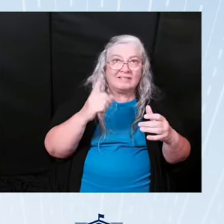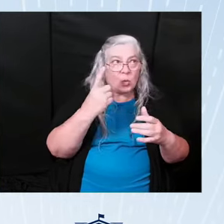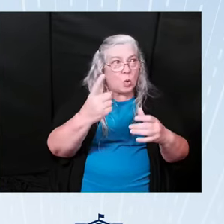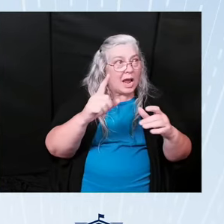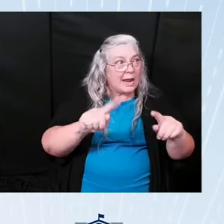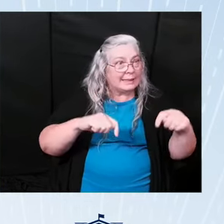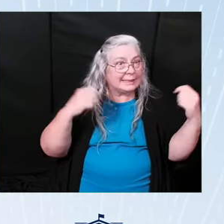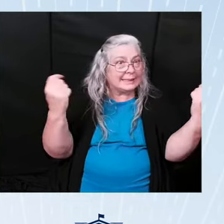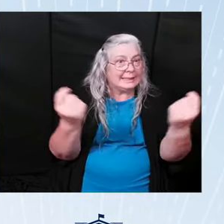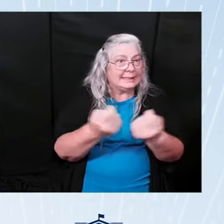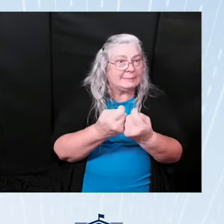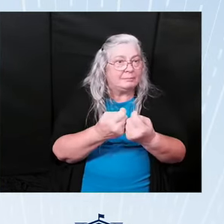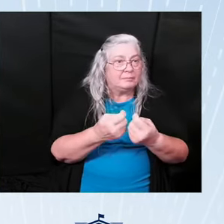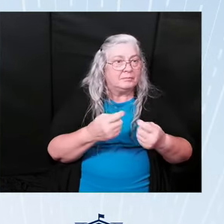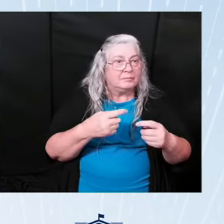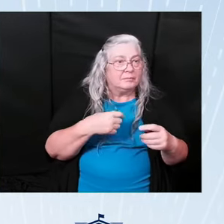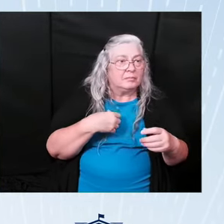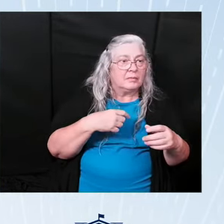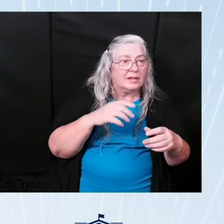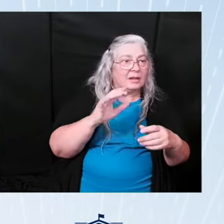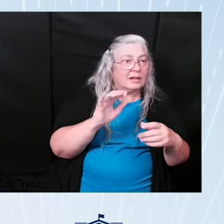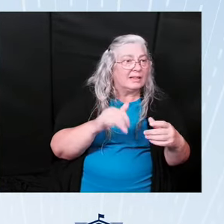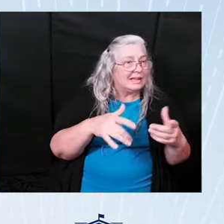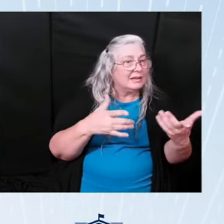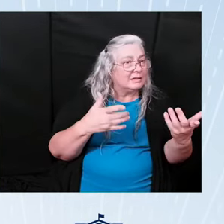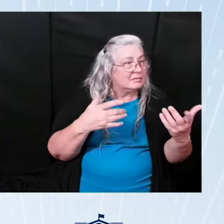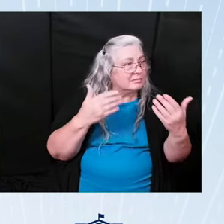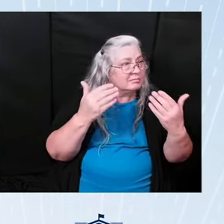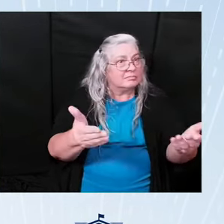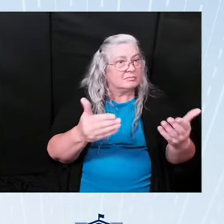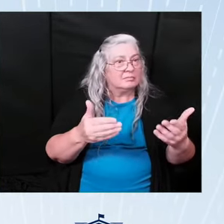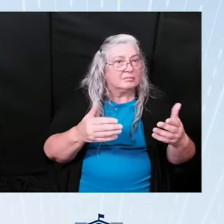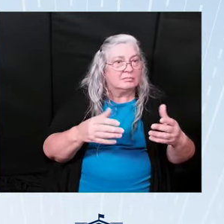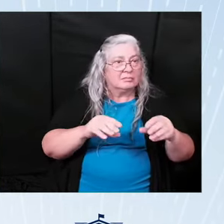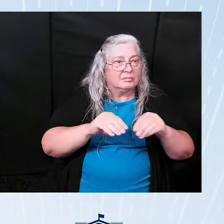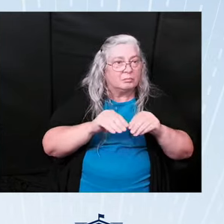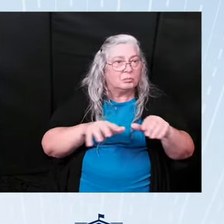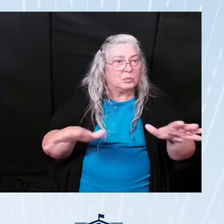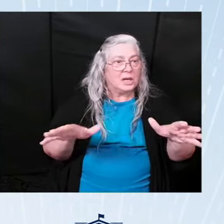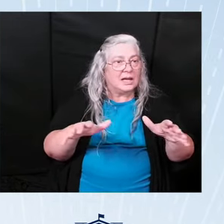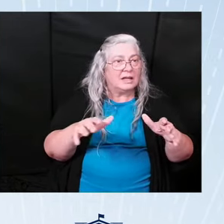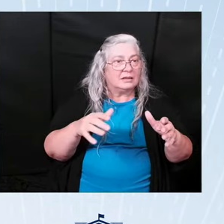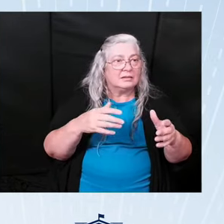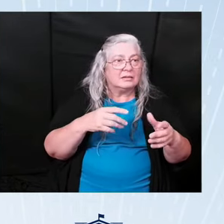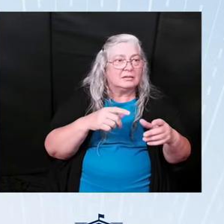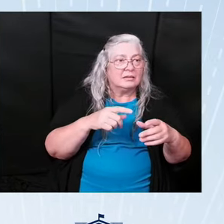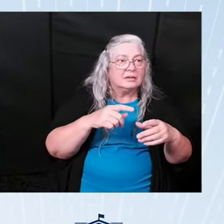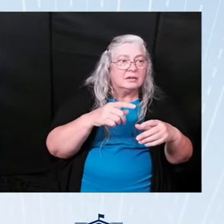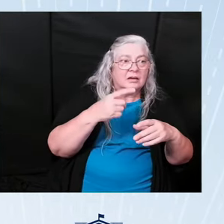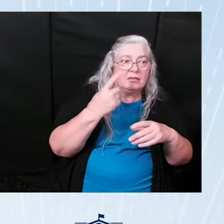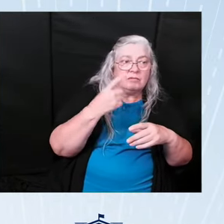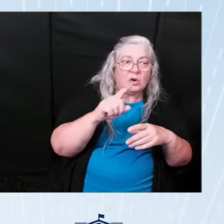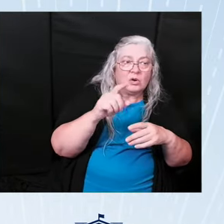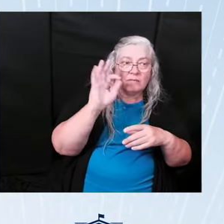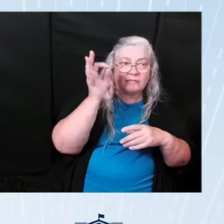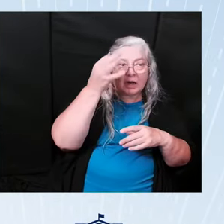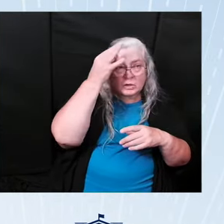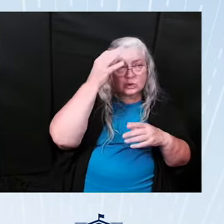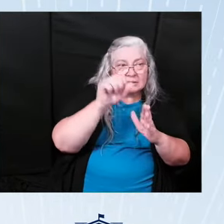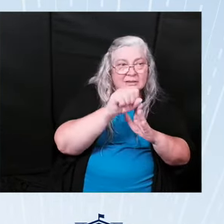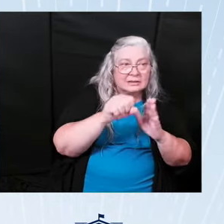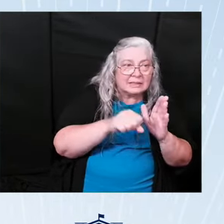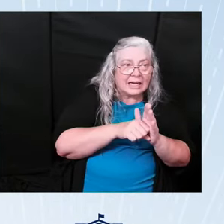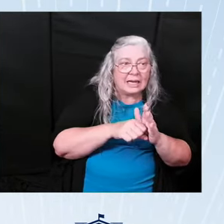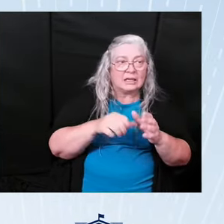all come together in a seamless delivery system, public and private sector, figuring out a way to get these this money out the door, get